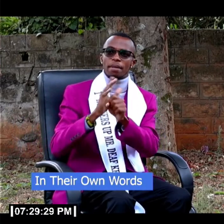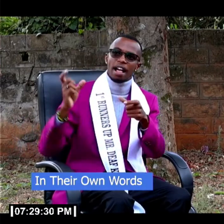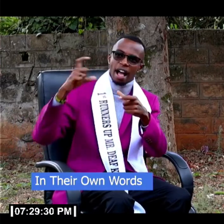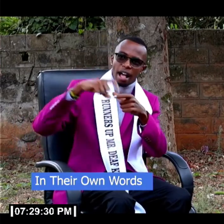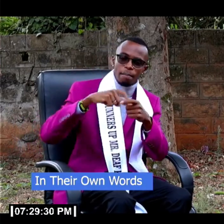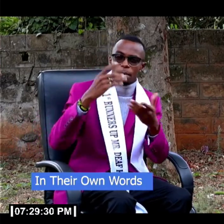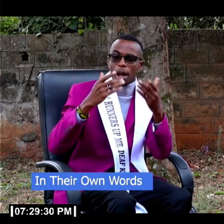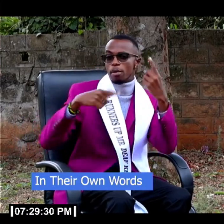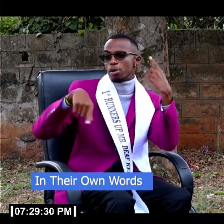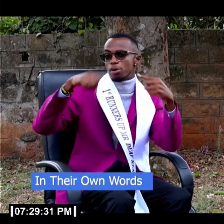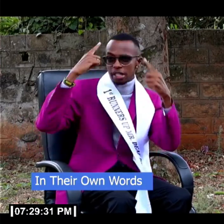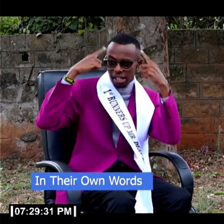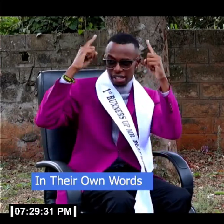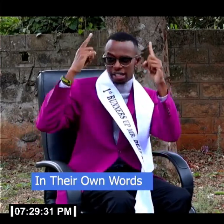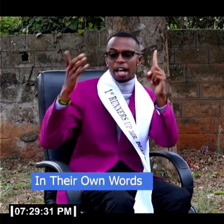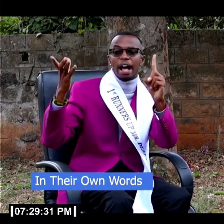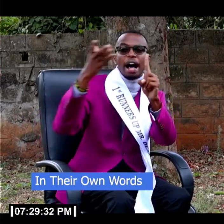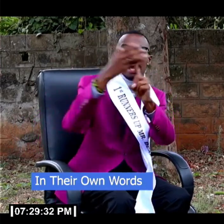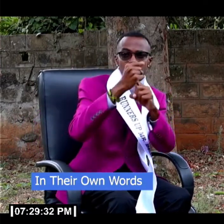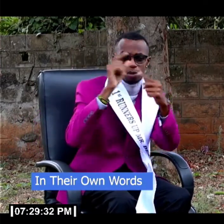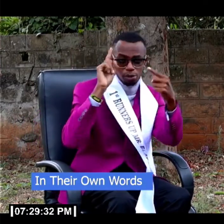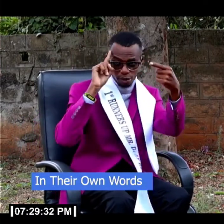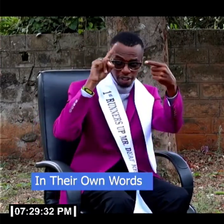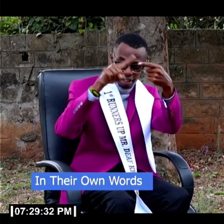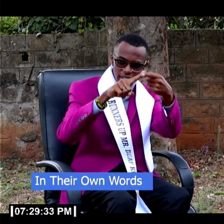but for me joining,